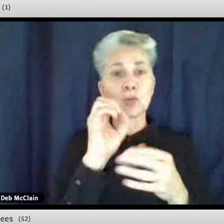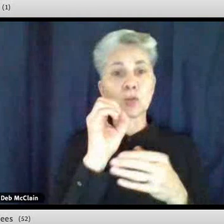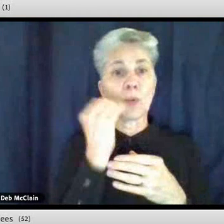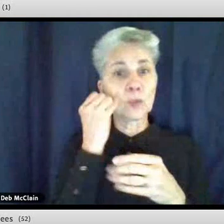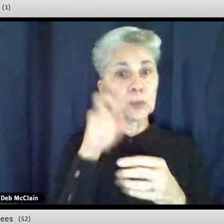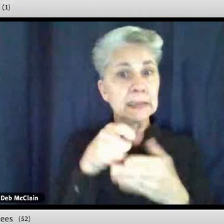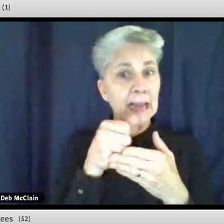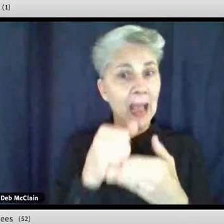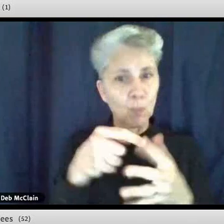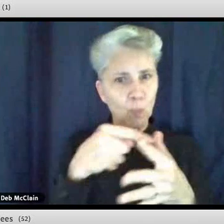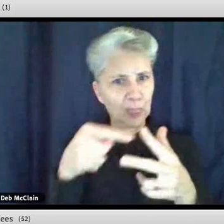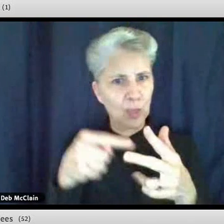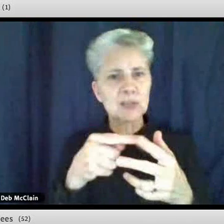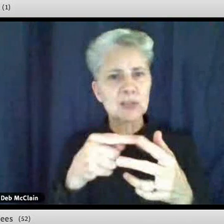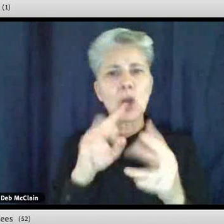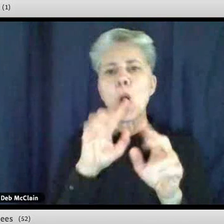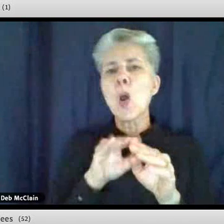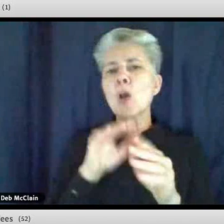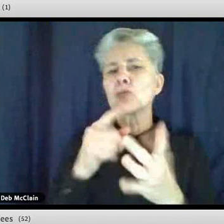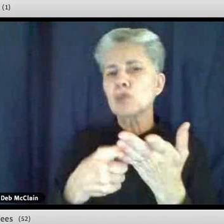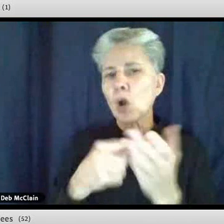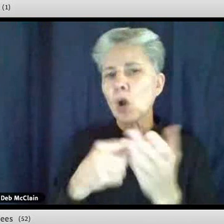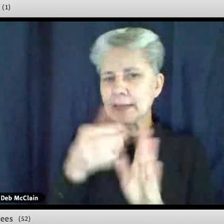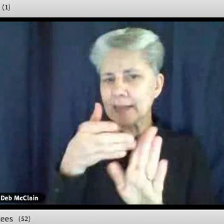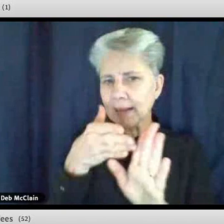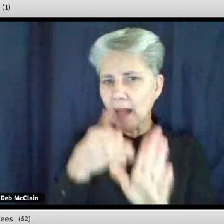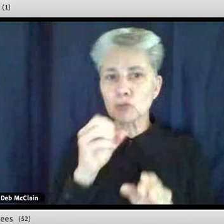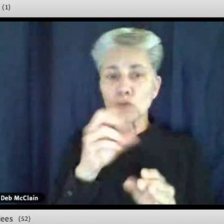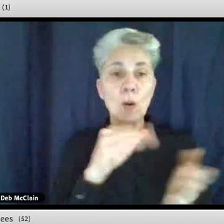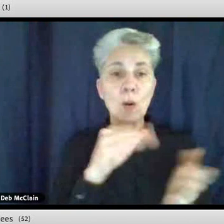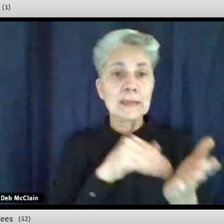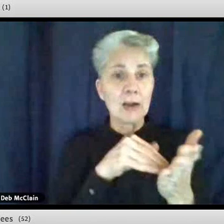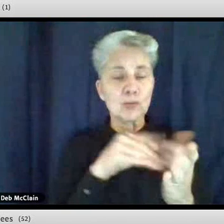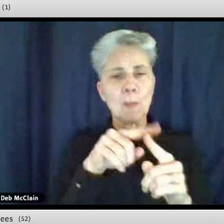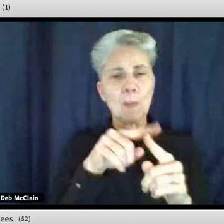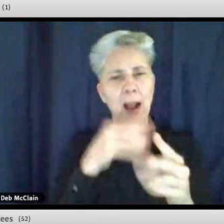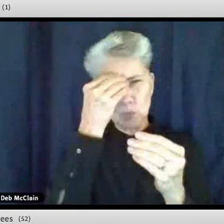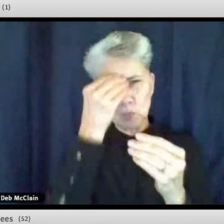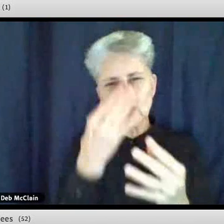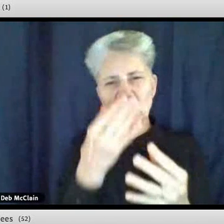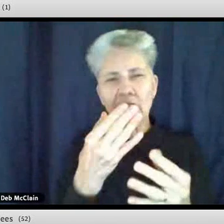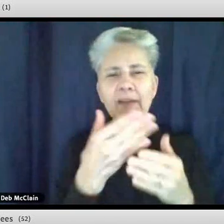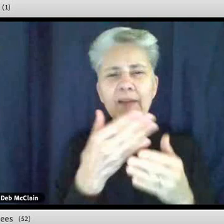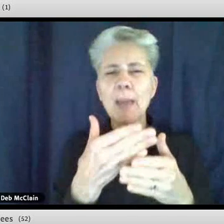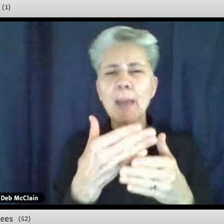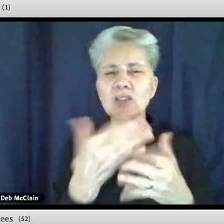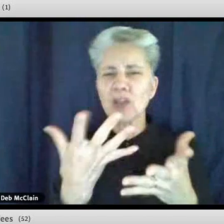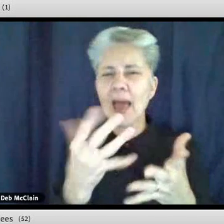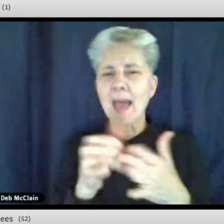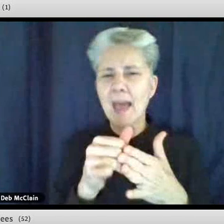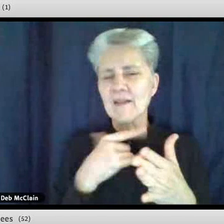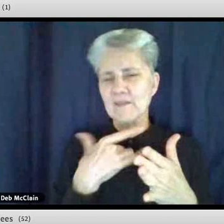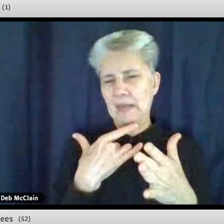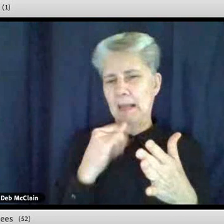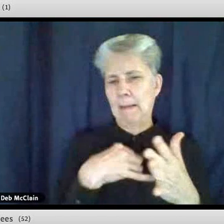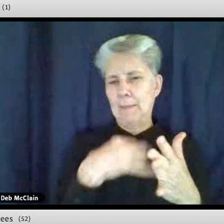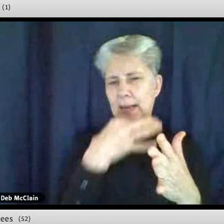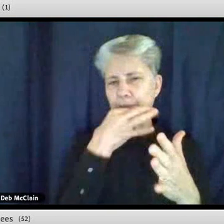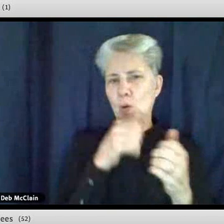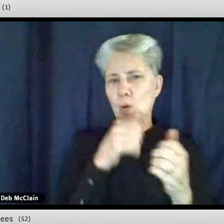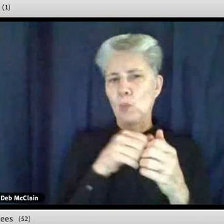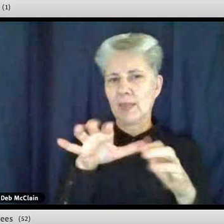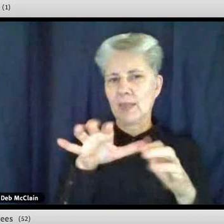help with either of those things, please see a doctor or talk to a psychologist. But I did want to share the information. I do feel like I'm an expert at